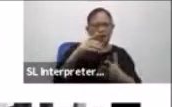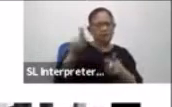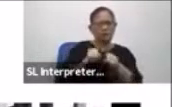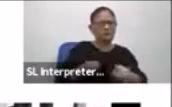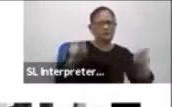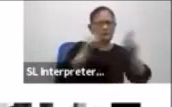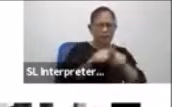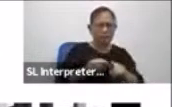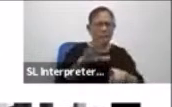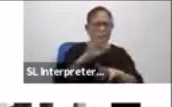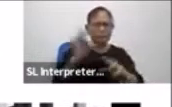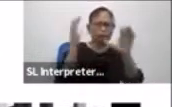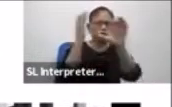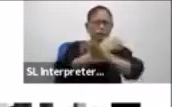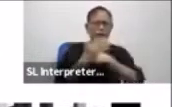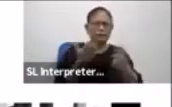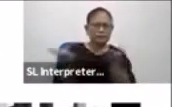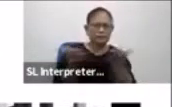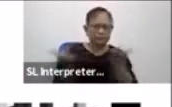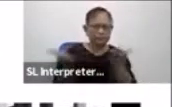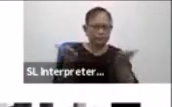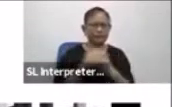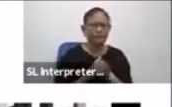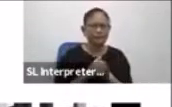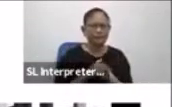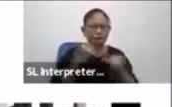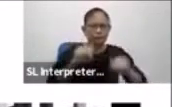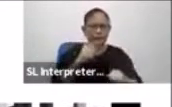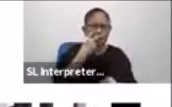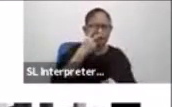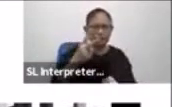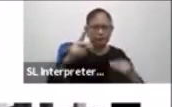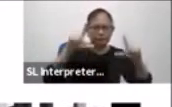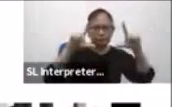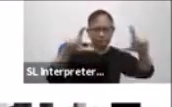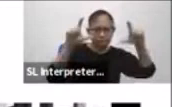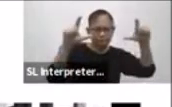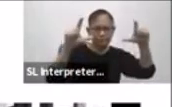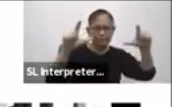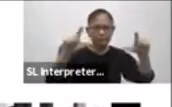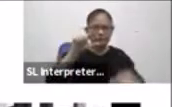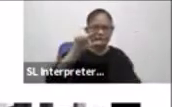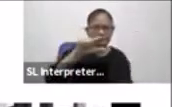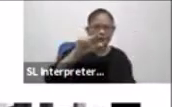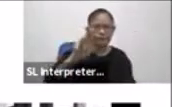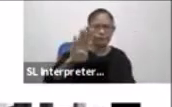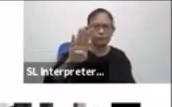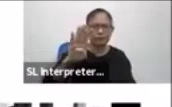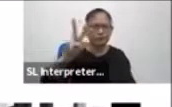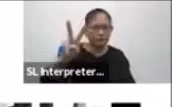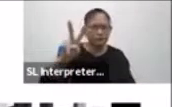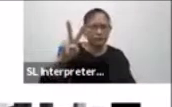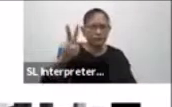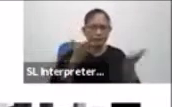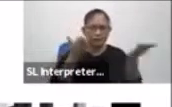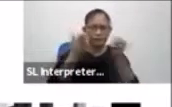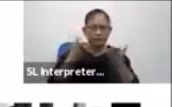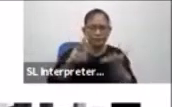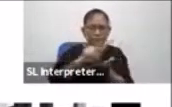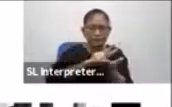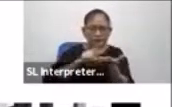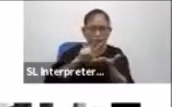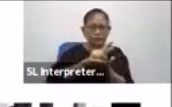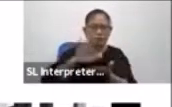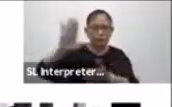existing services. Now you can see here a screenshot of a GBV services video in